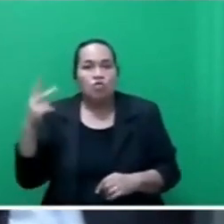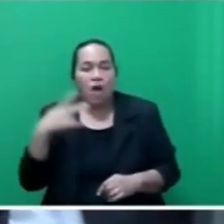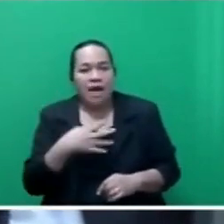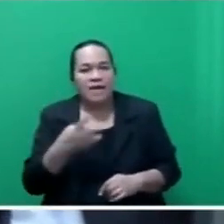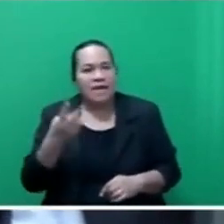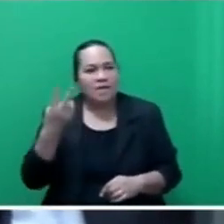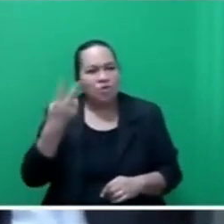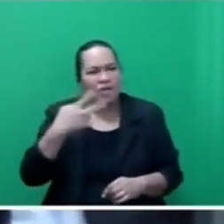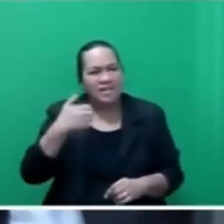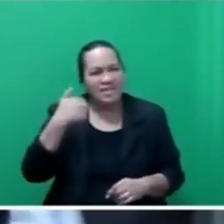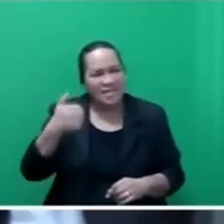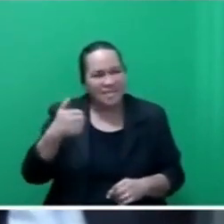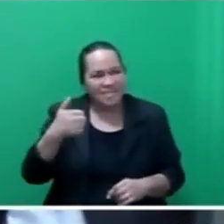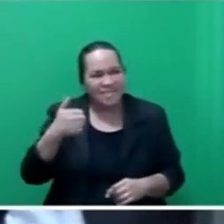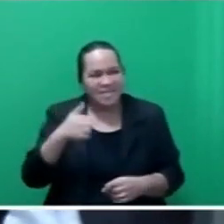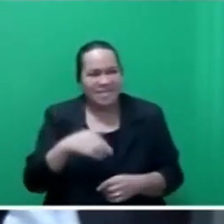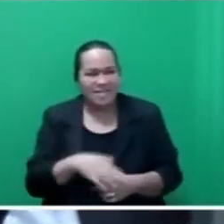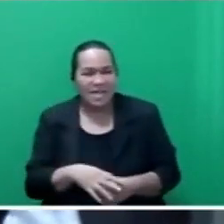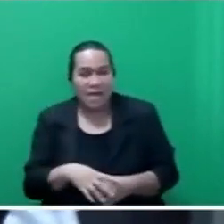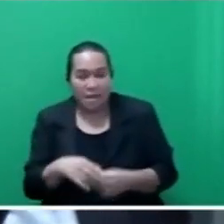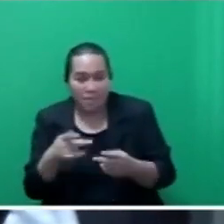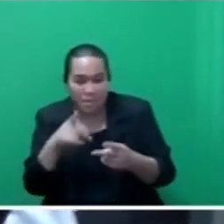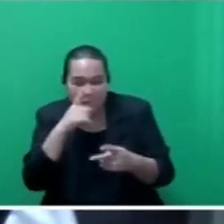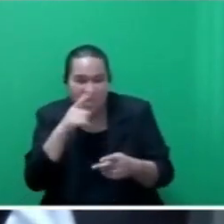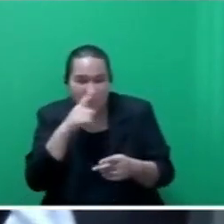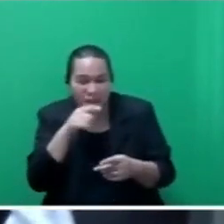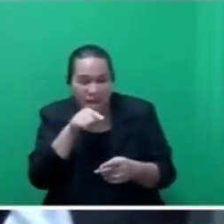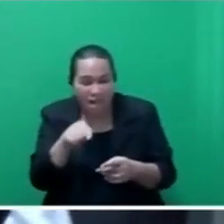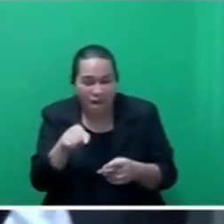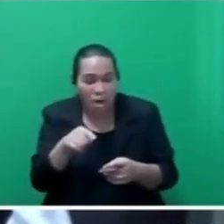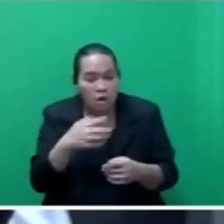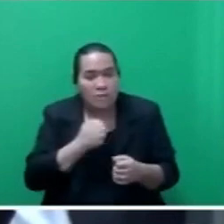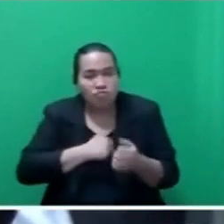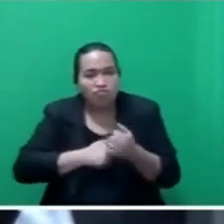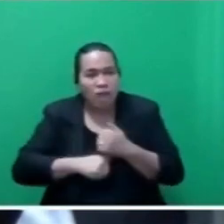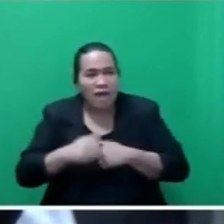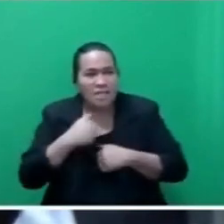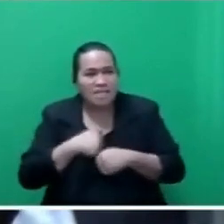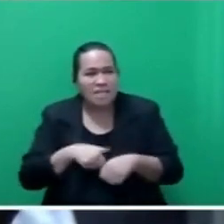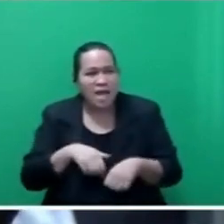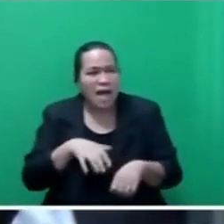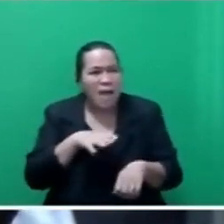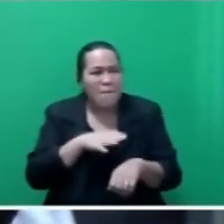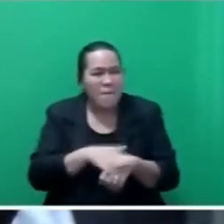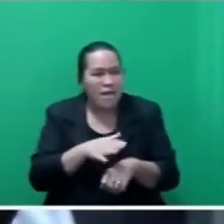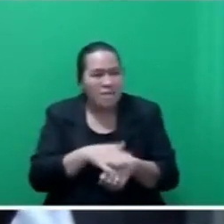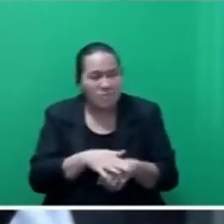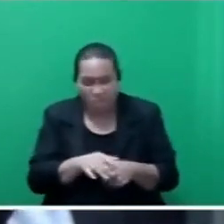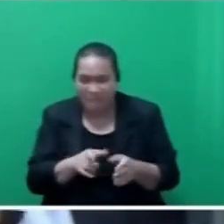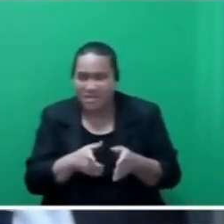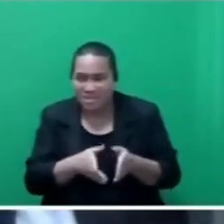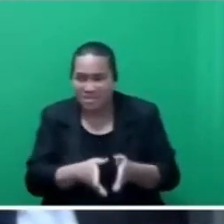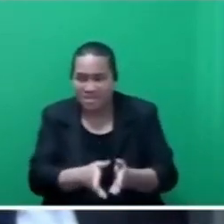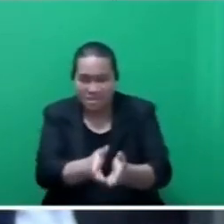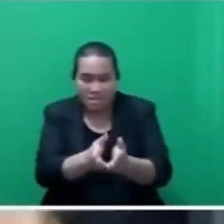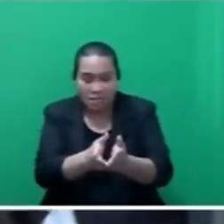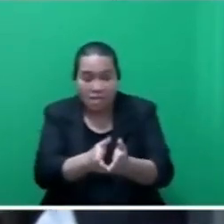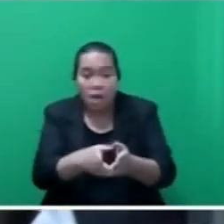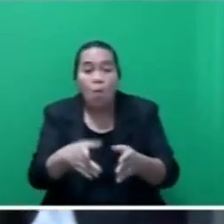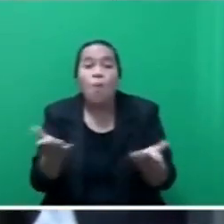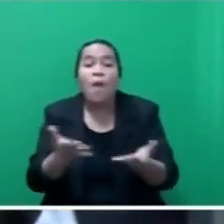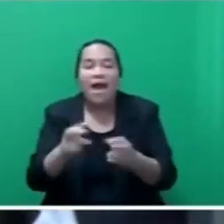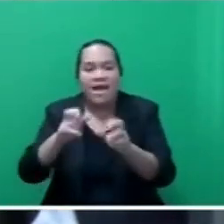latrines. These are people who have struggled to put up latrines after the cyclones, in the middle of